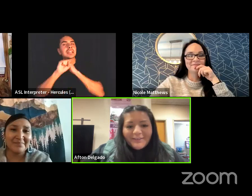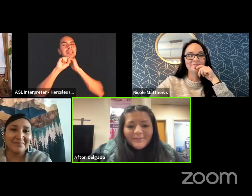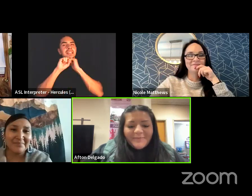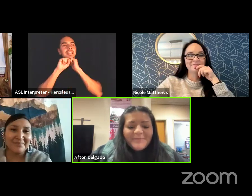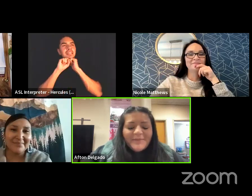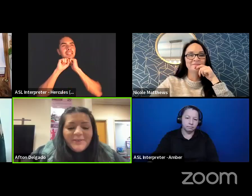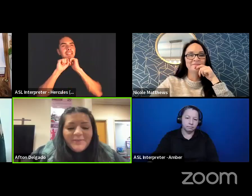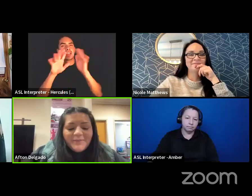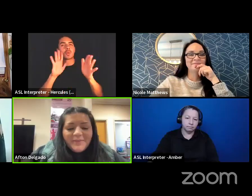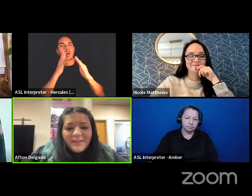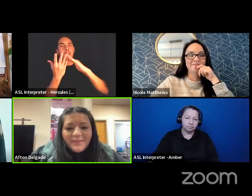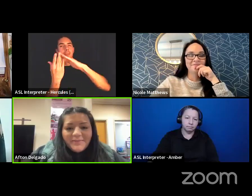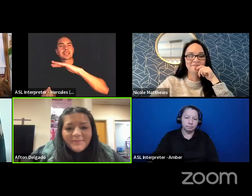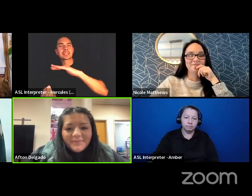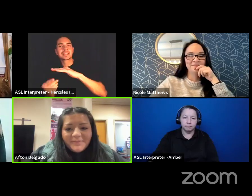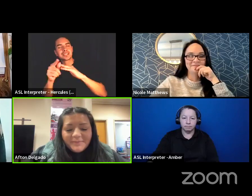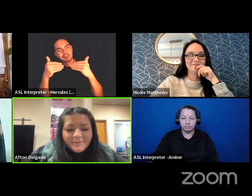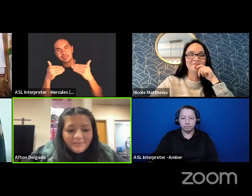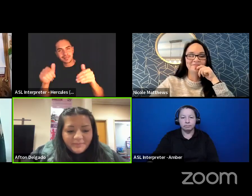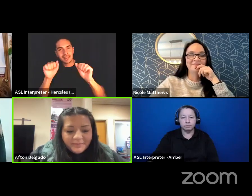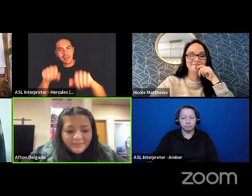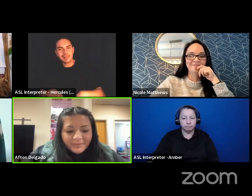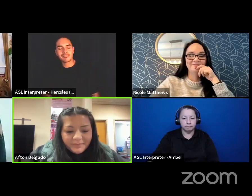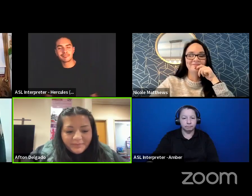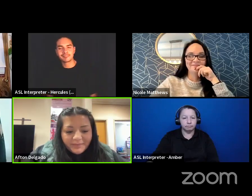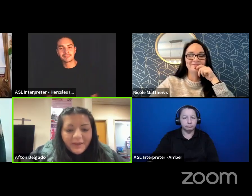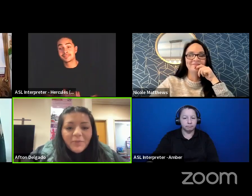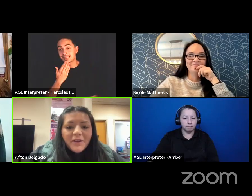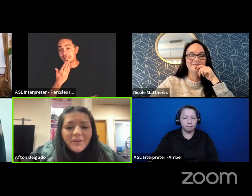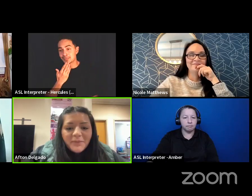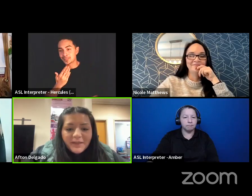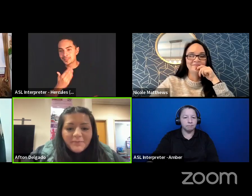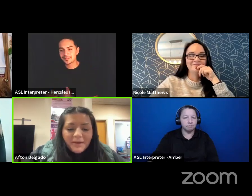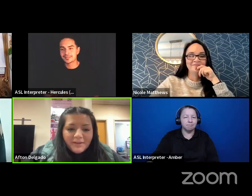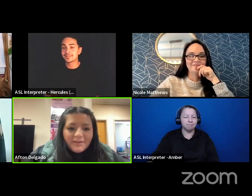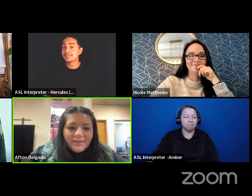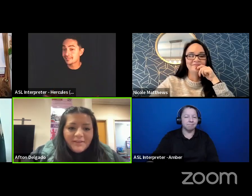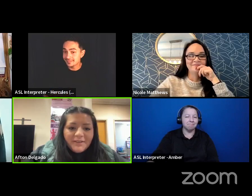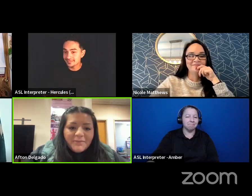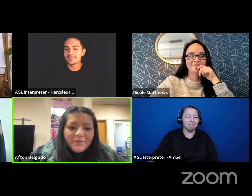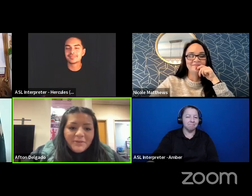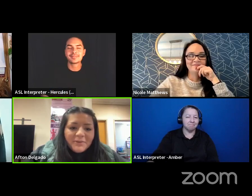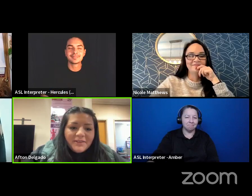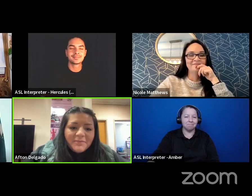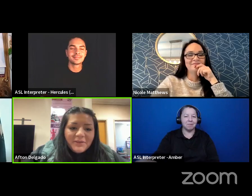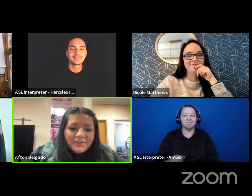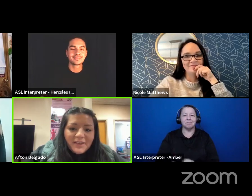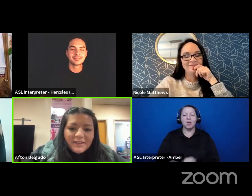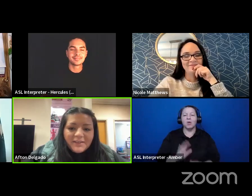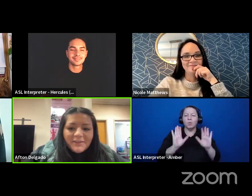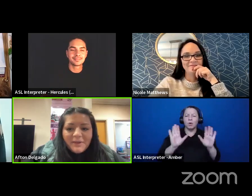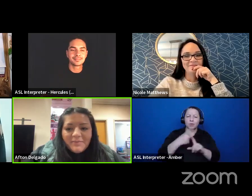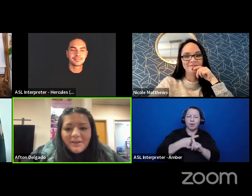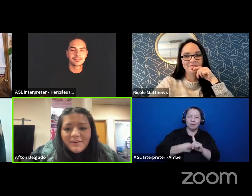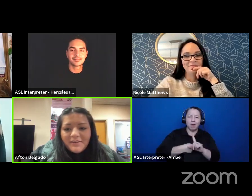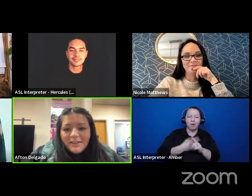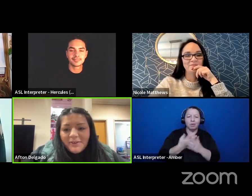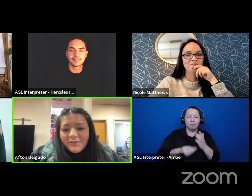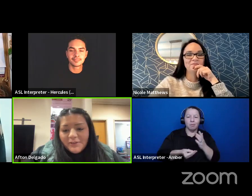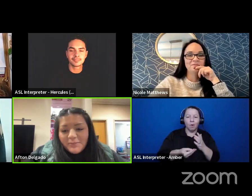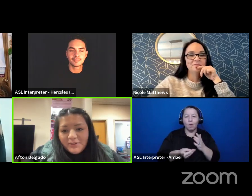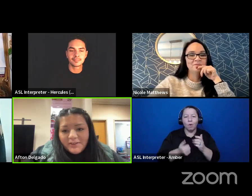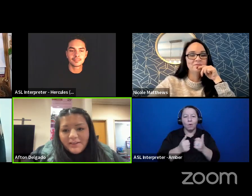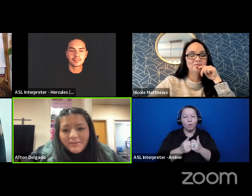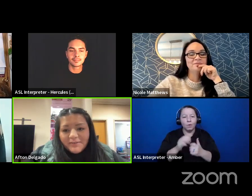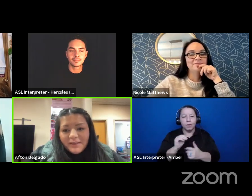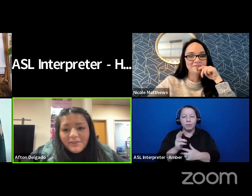that? You know? So thank you. And what a great month, both within MUSAC and these webinars and